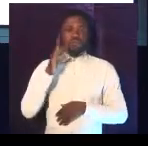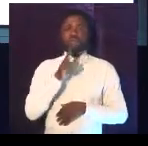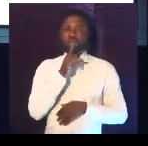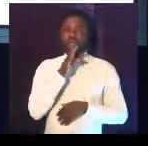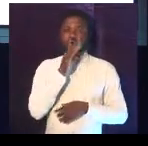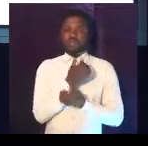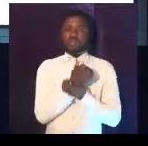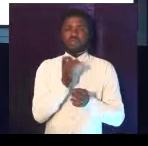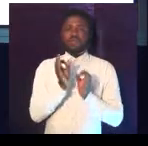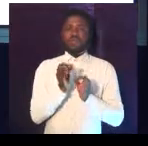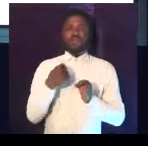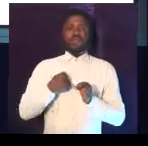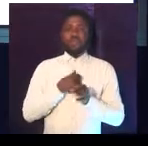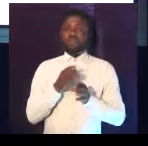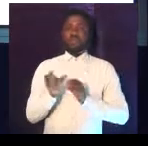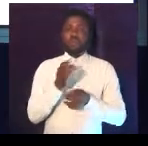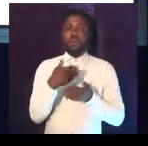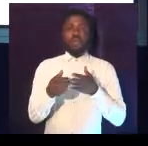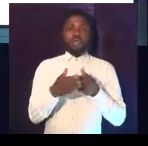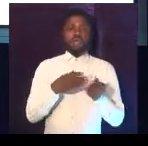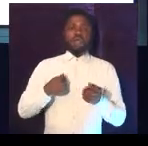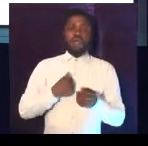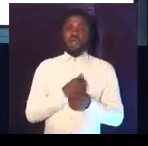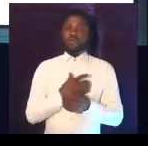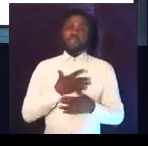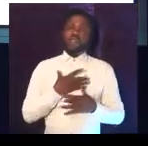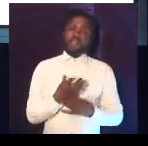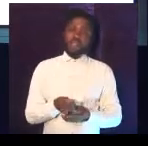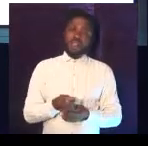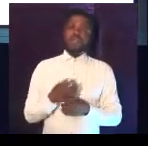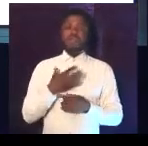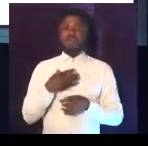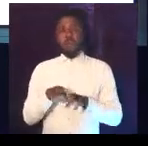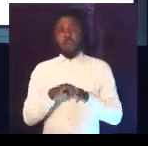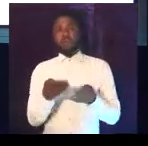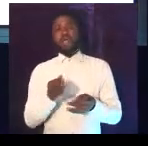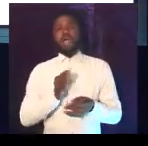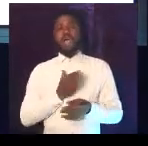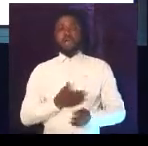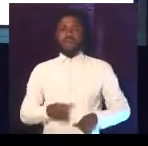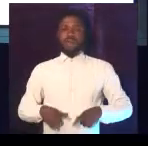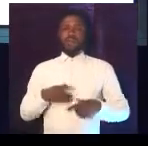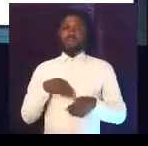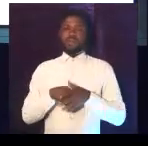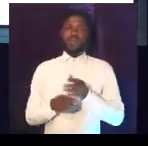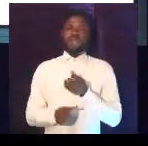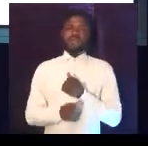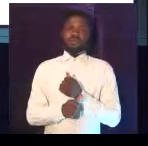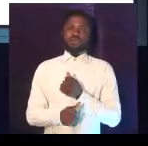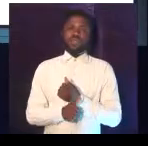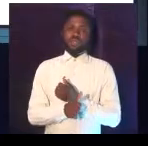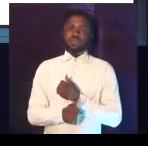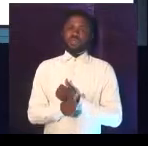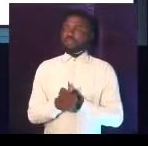will be unsafe. If we all do what we like, we are putting our lives and properties in